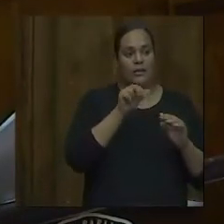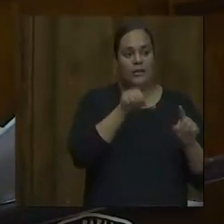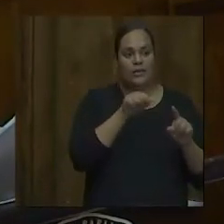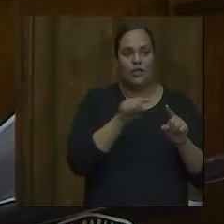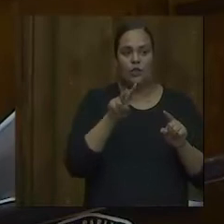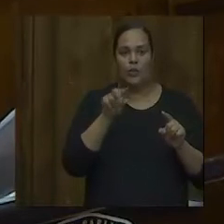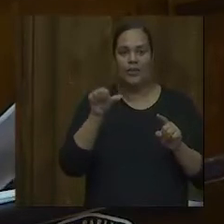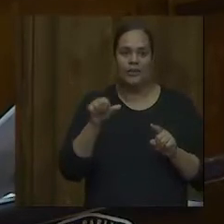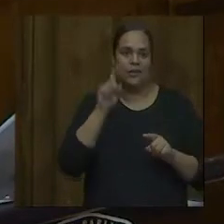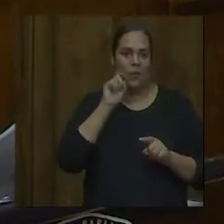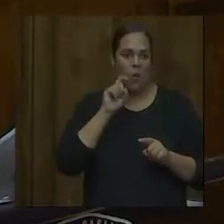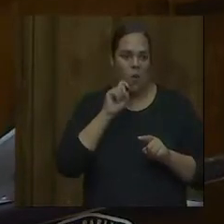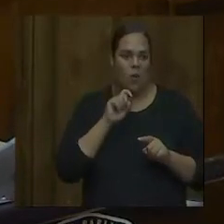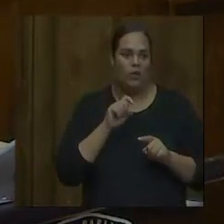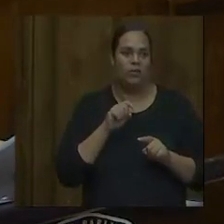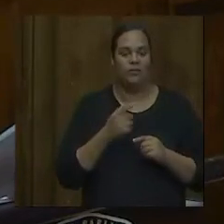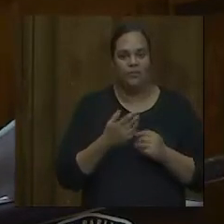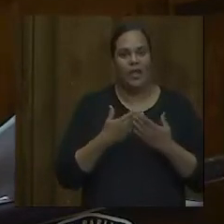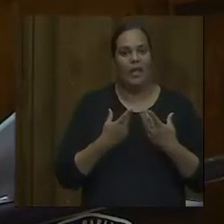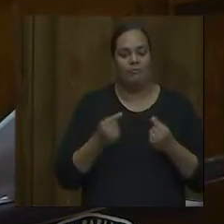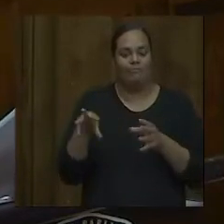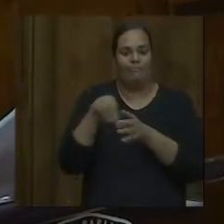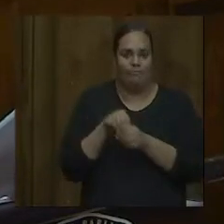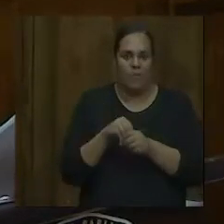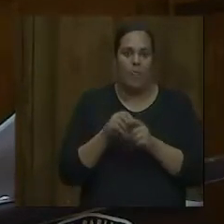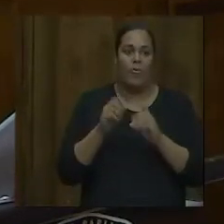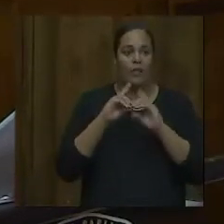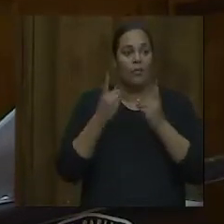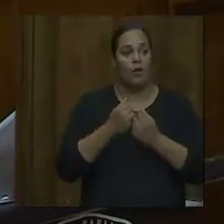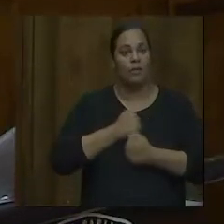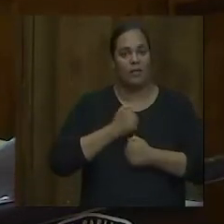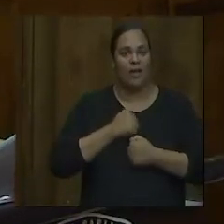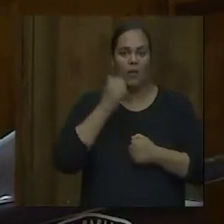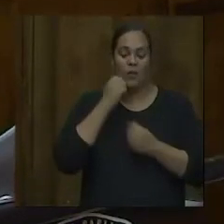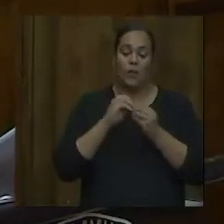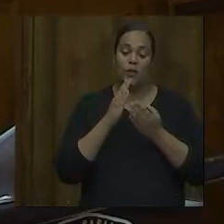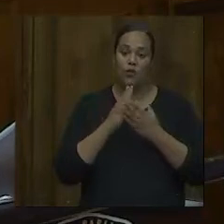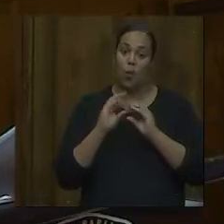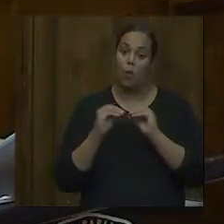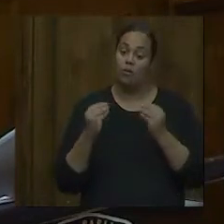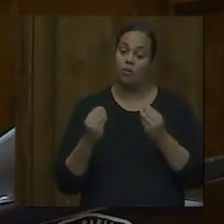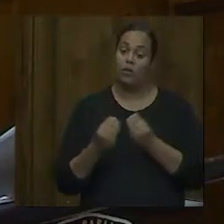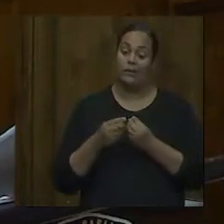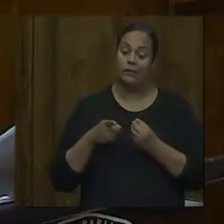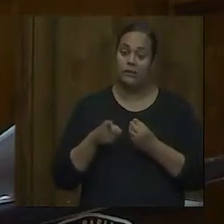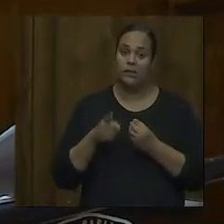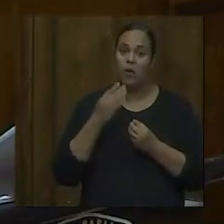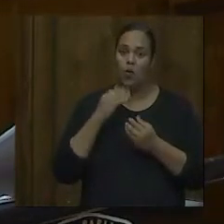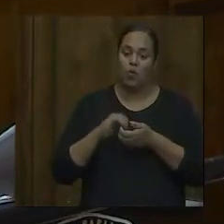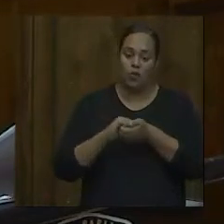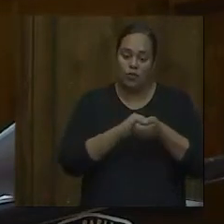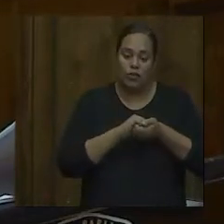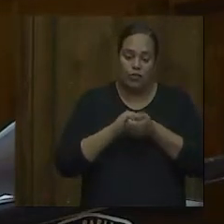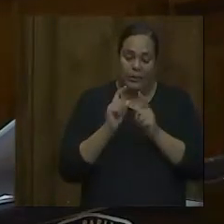26 years old by 2020. Our department thrives on ensuring that the organizations we are associated